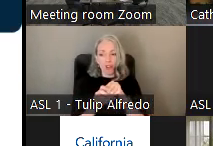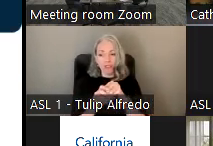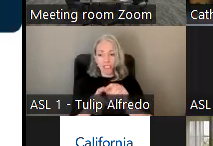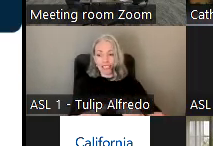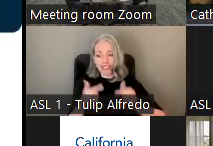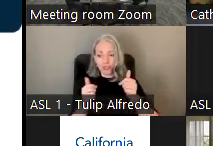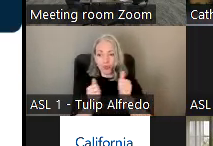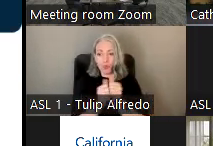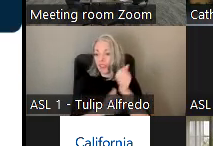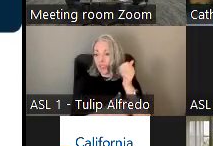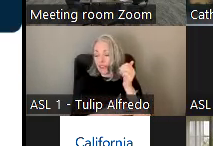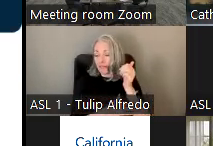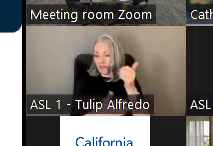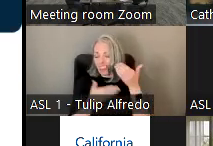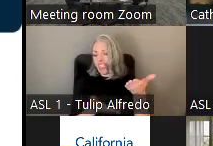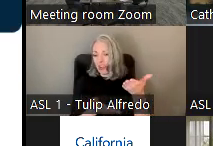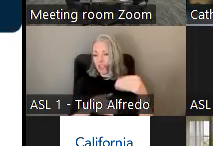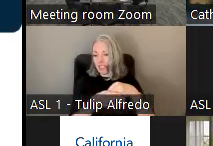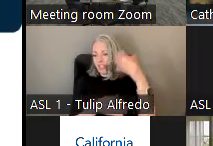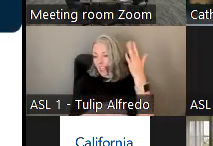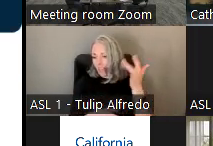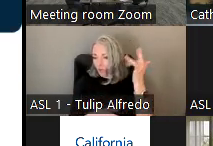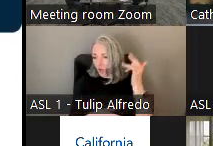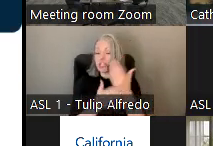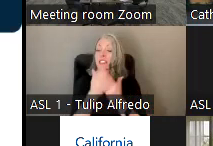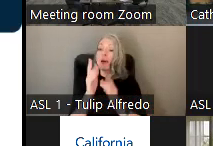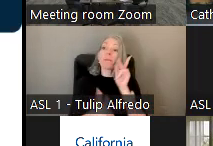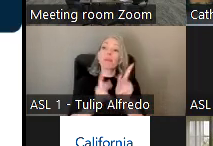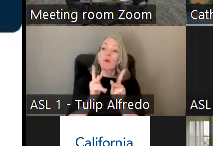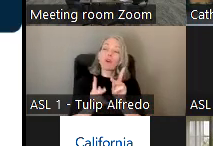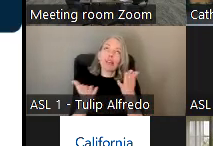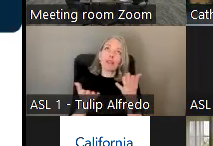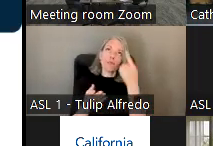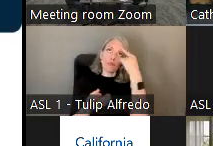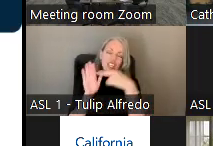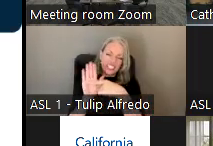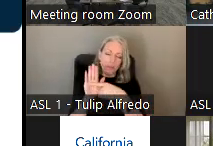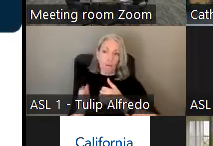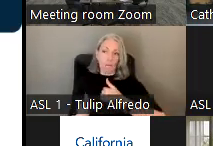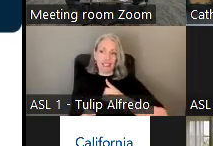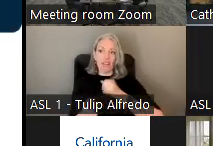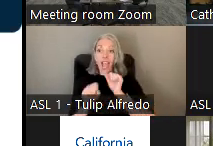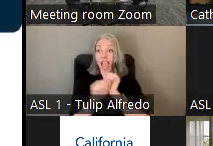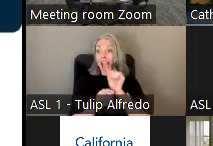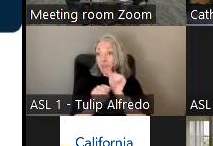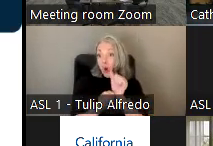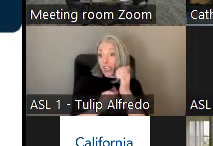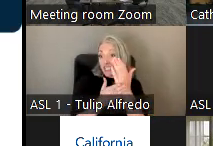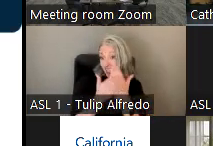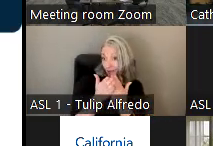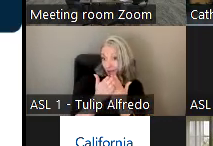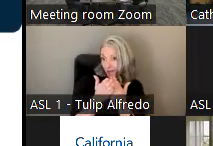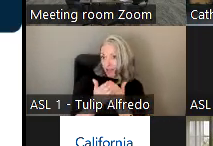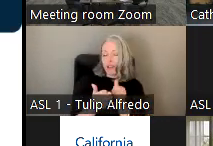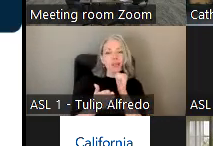it could be like, some people might, like, I'll say myself, like I work some, but I don't work all the